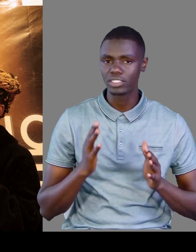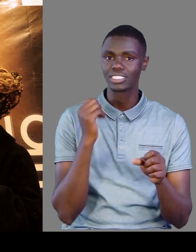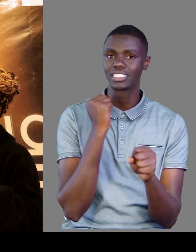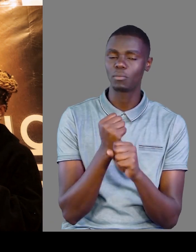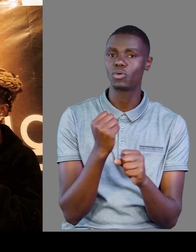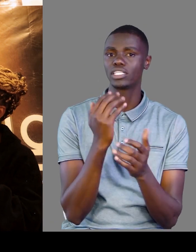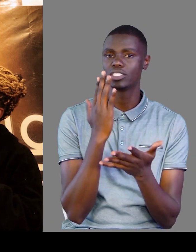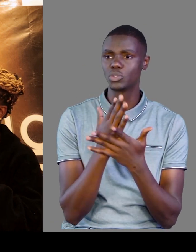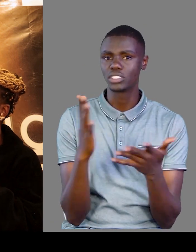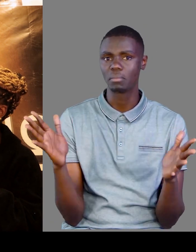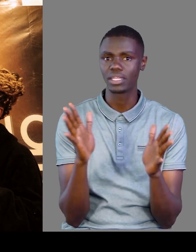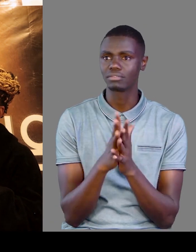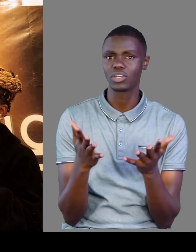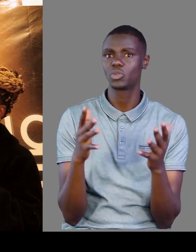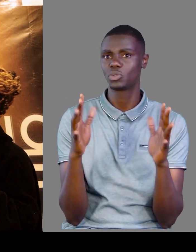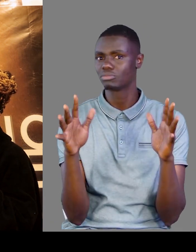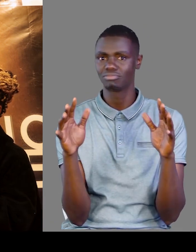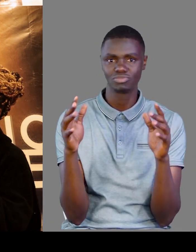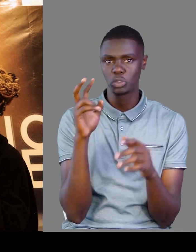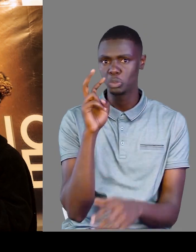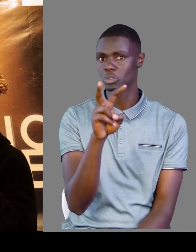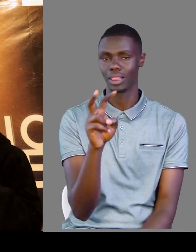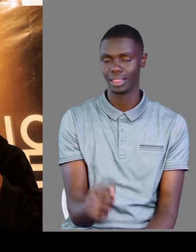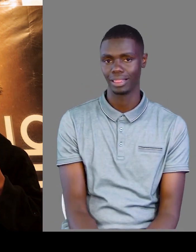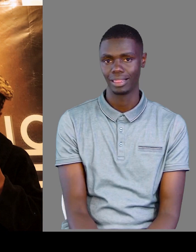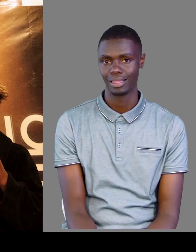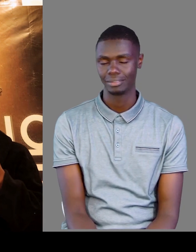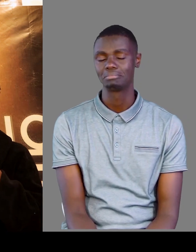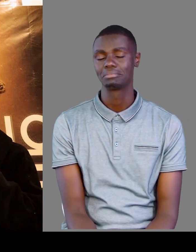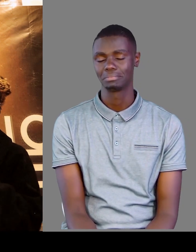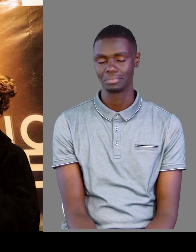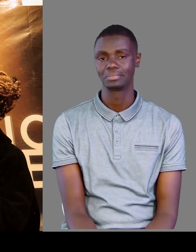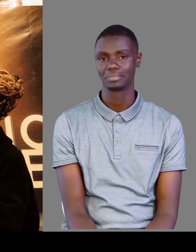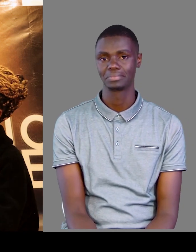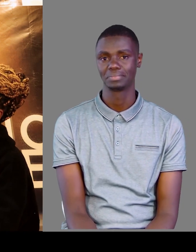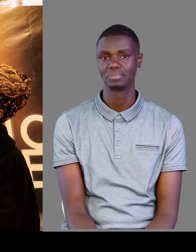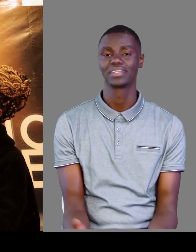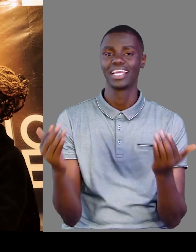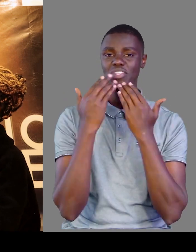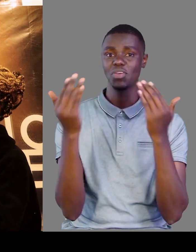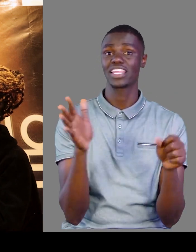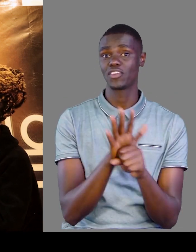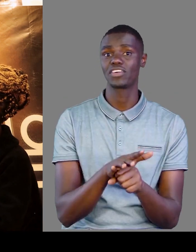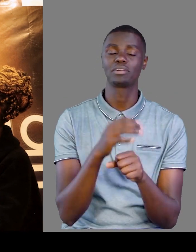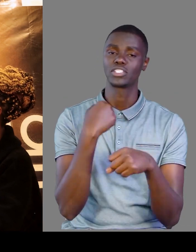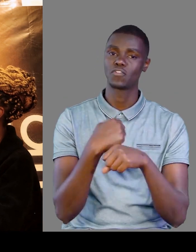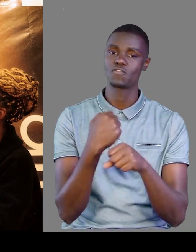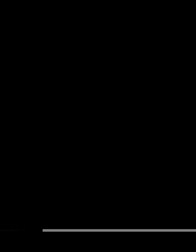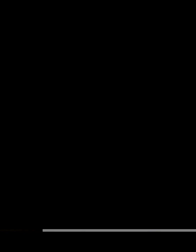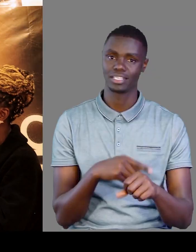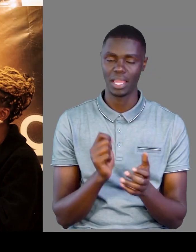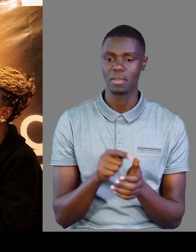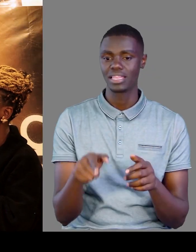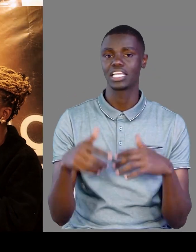like, you clap. Oh, all right. Yeah, thank you so much for making time. This has